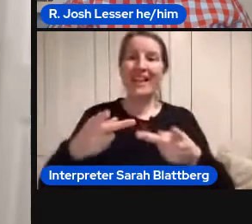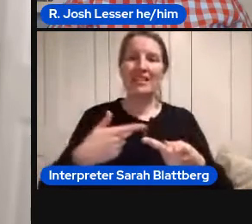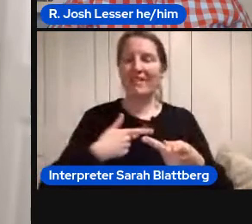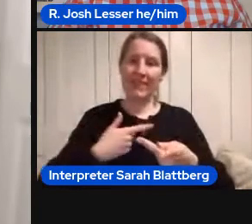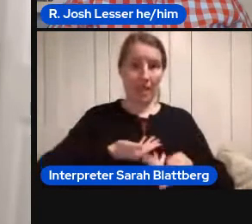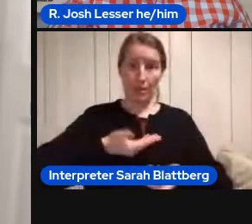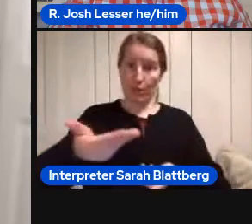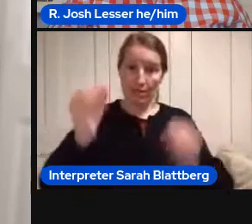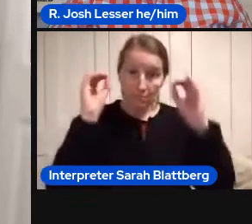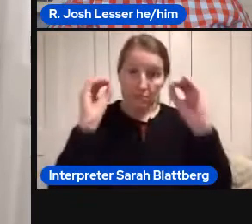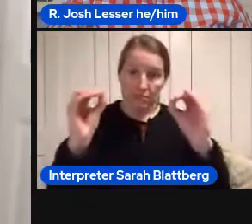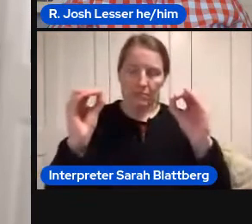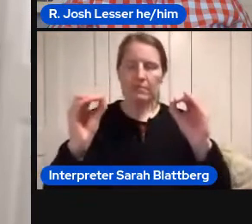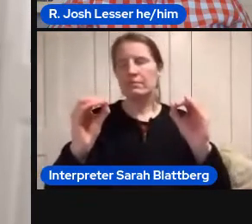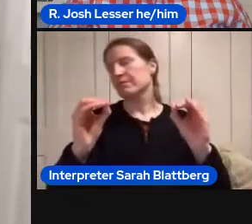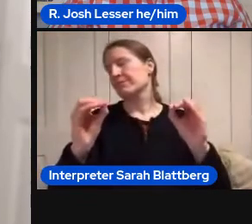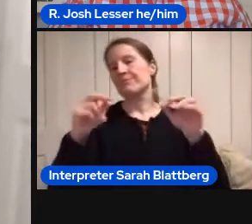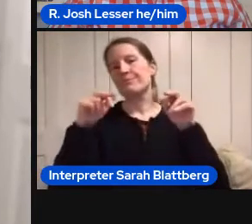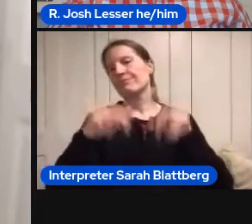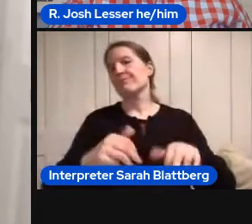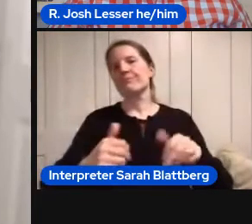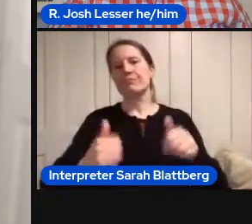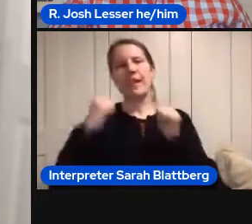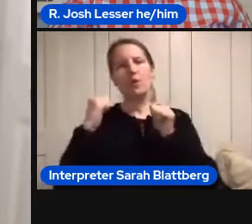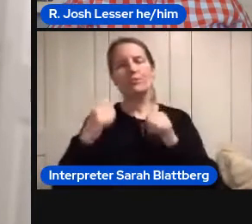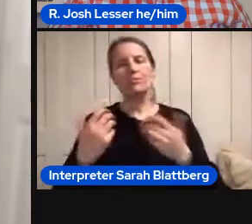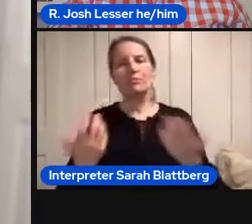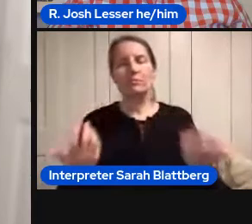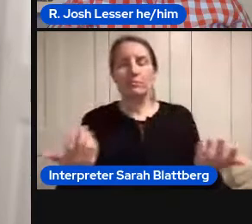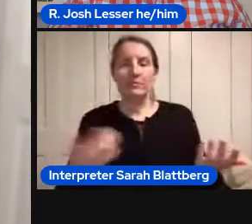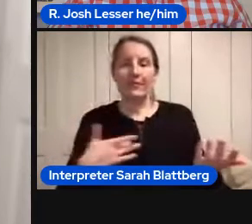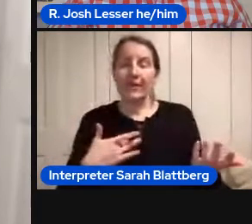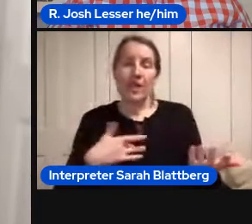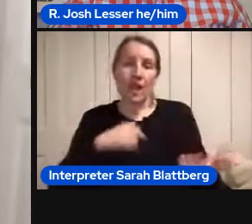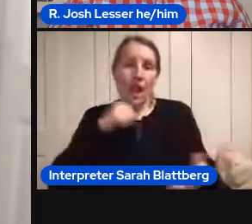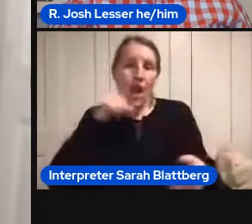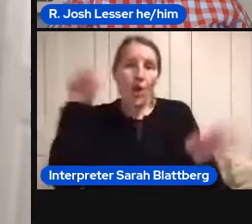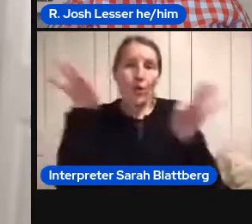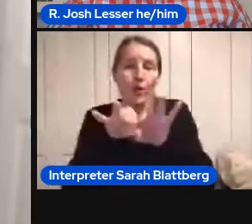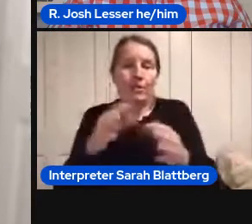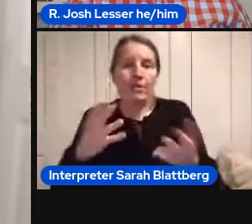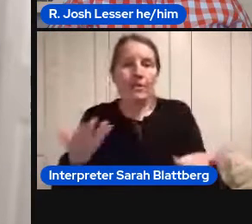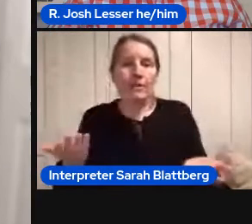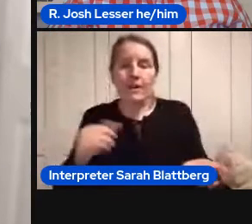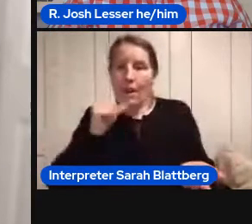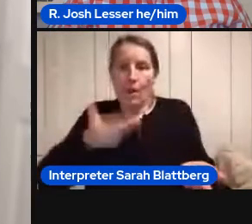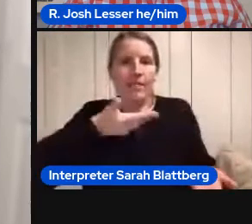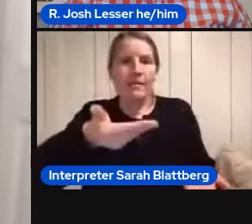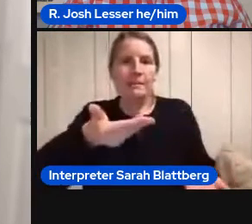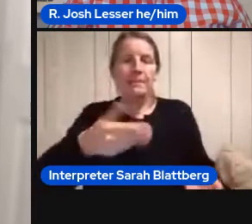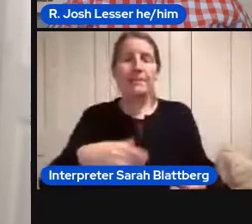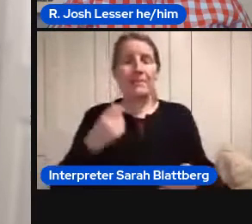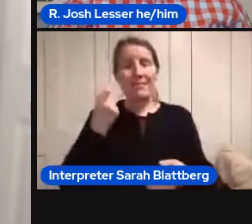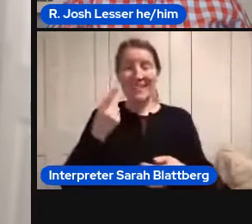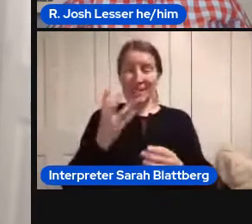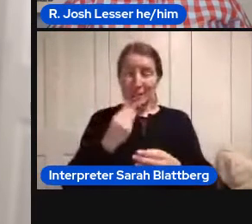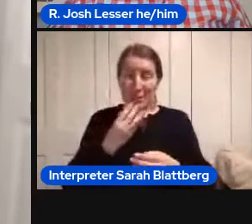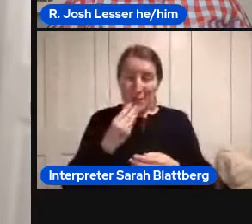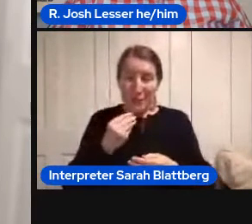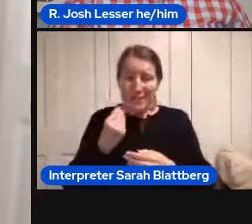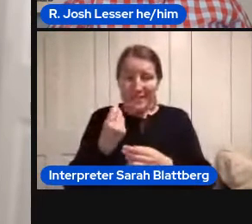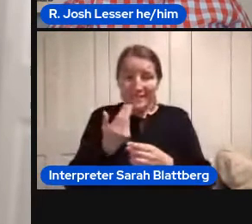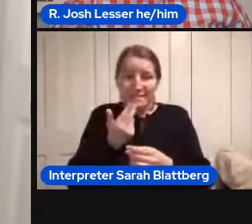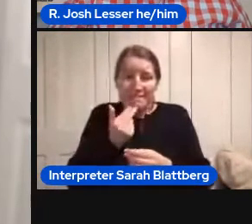of the Jewish experience, and yet many are opting out. As I said earlier, we are 2% of the population. We